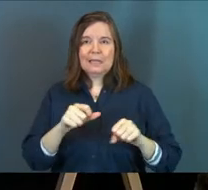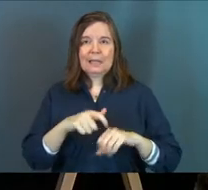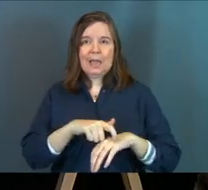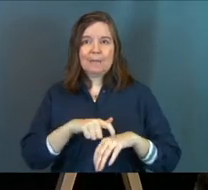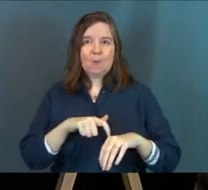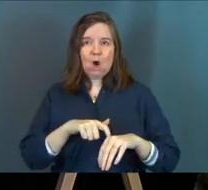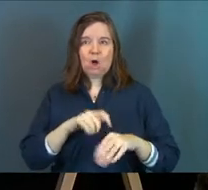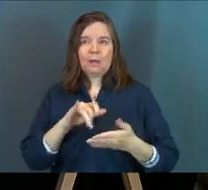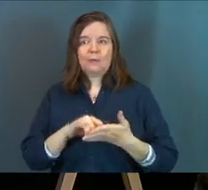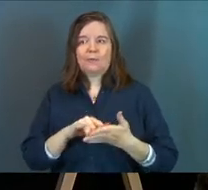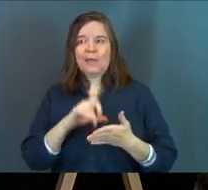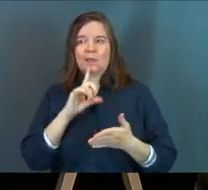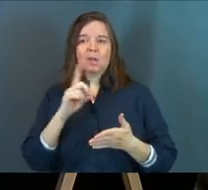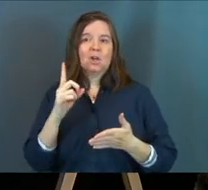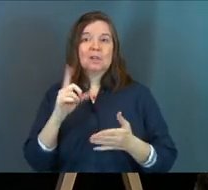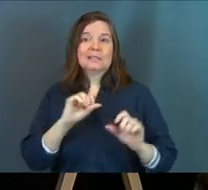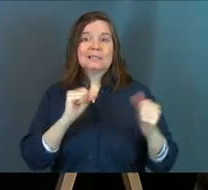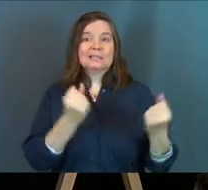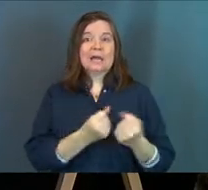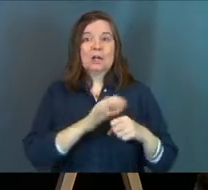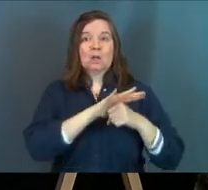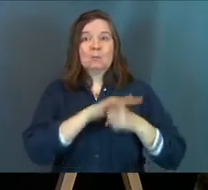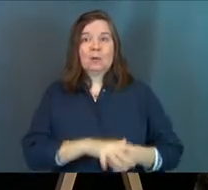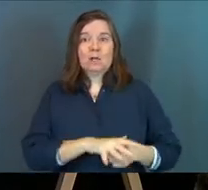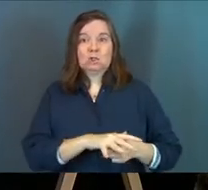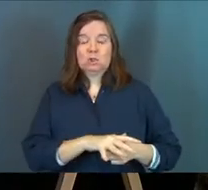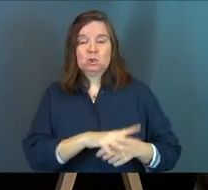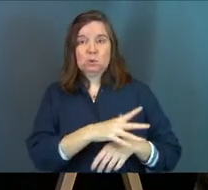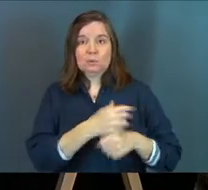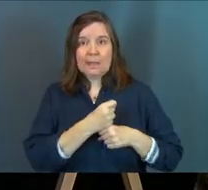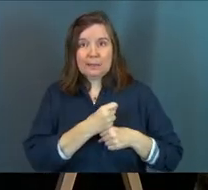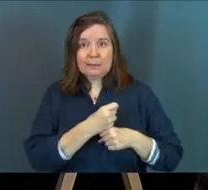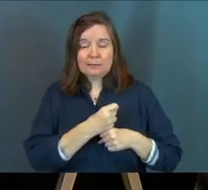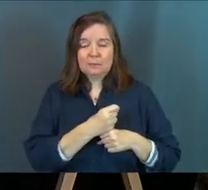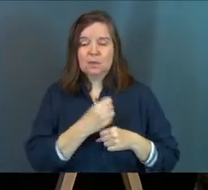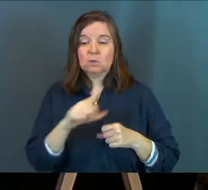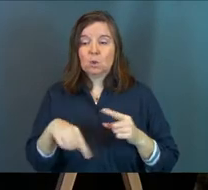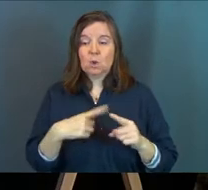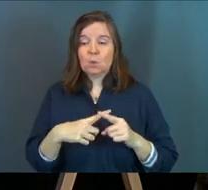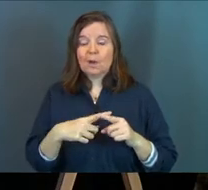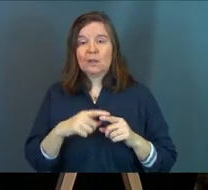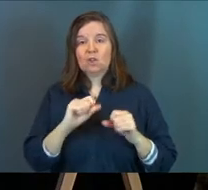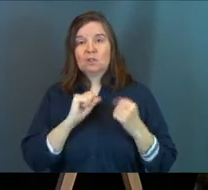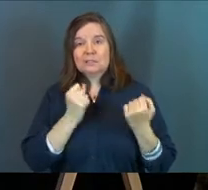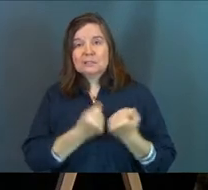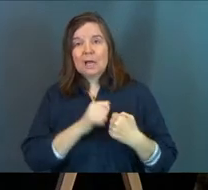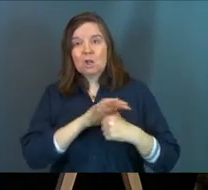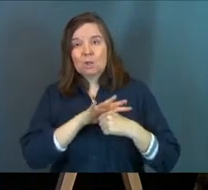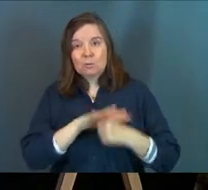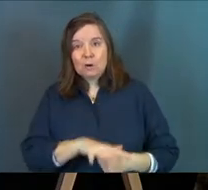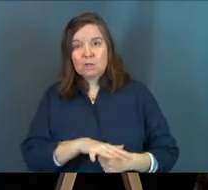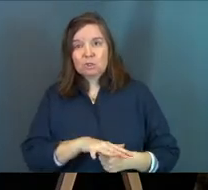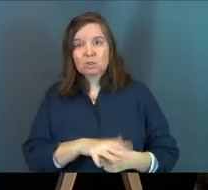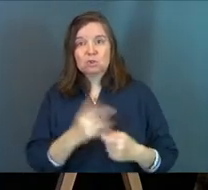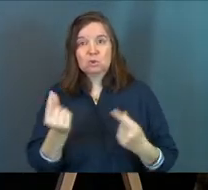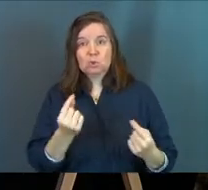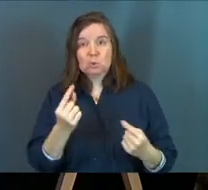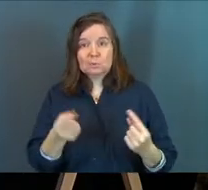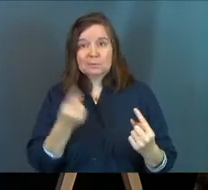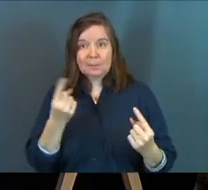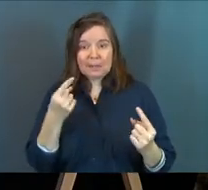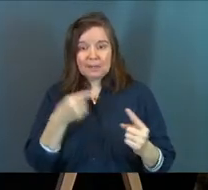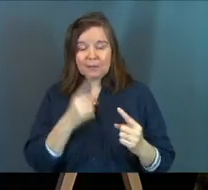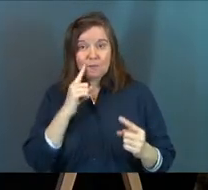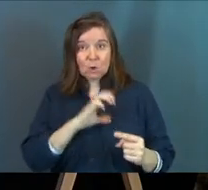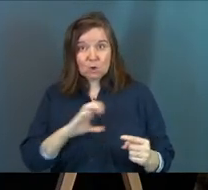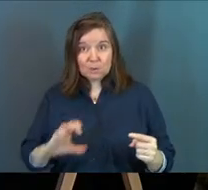mark that there's societal pressure to take. And so whenever there's societal pressure to do a particular